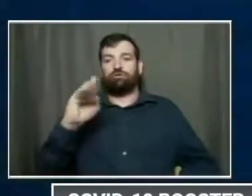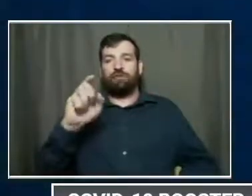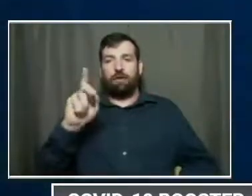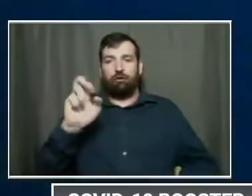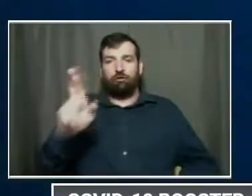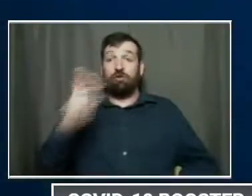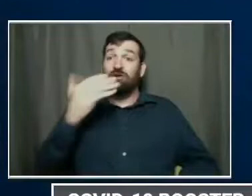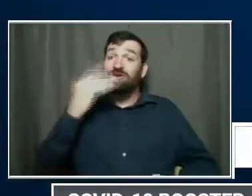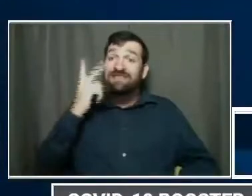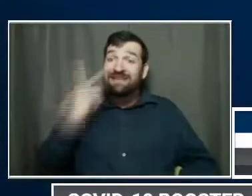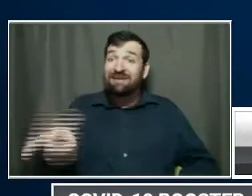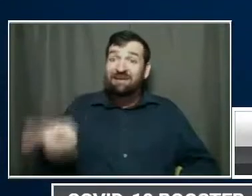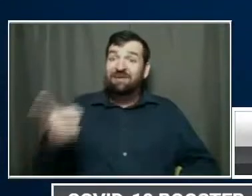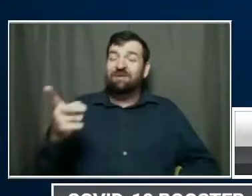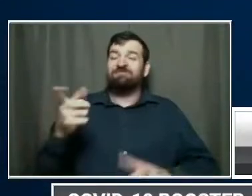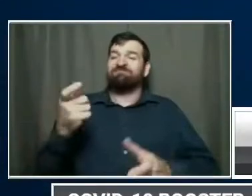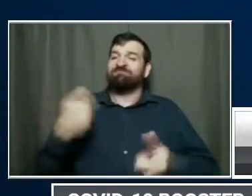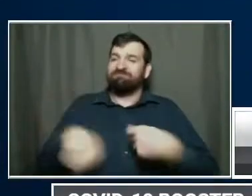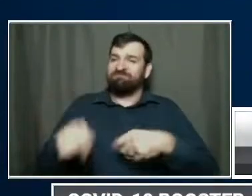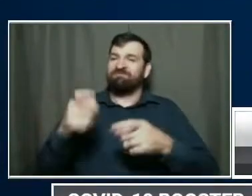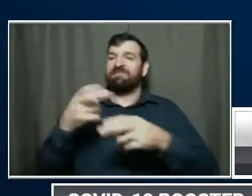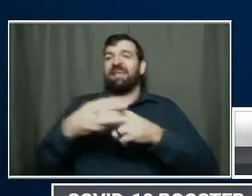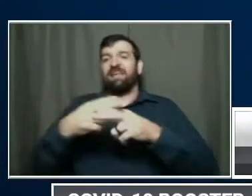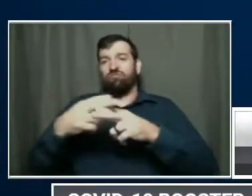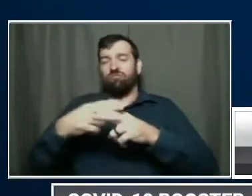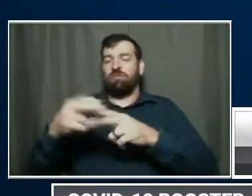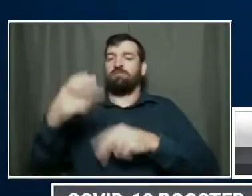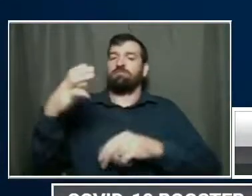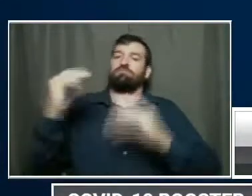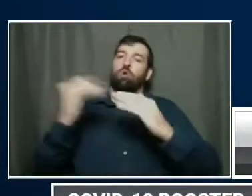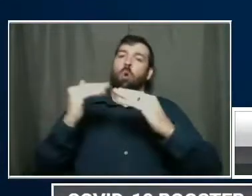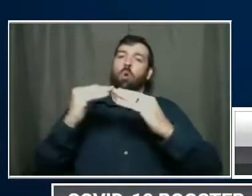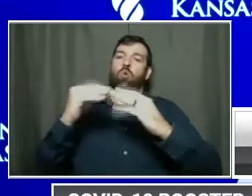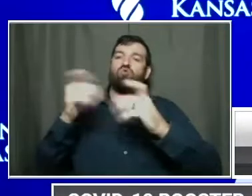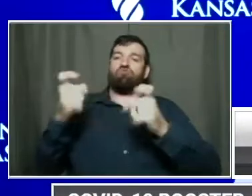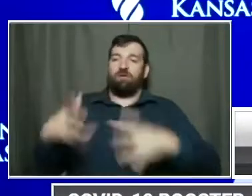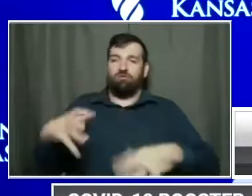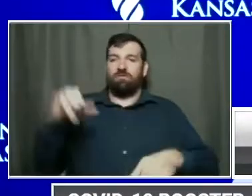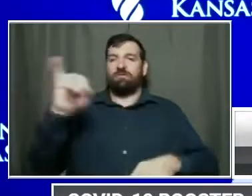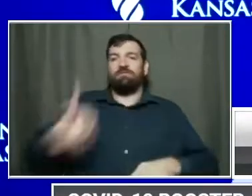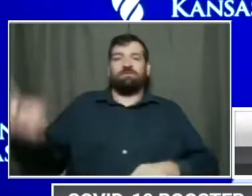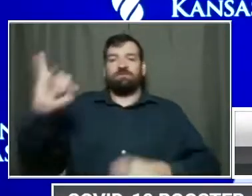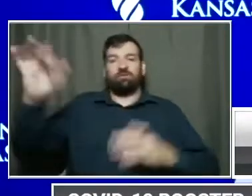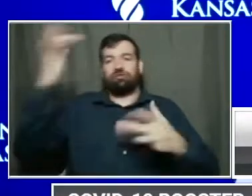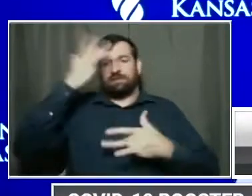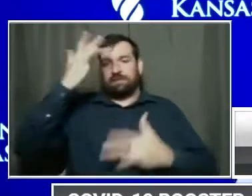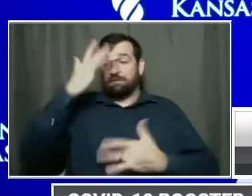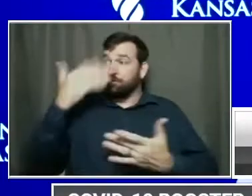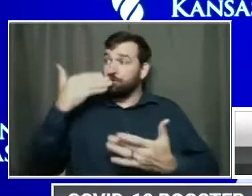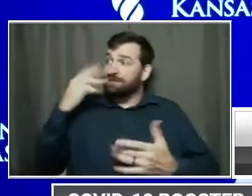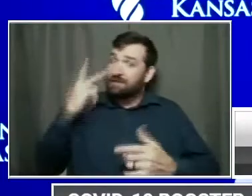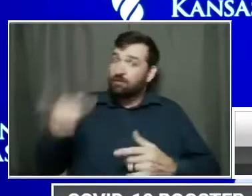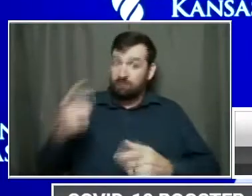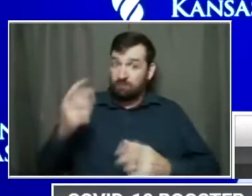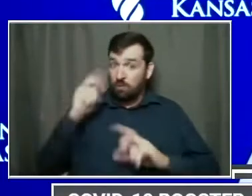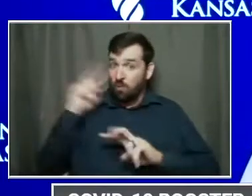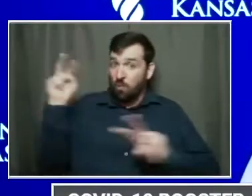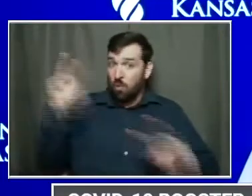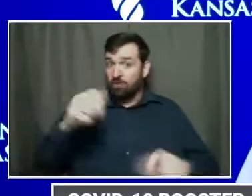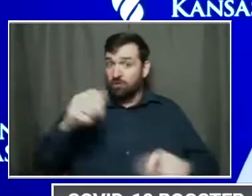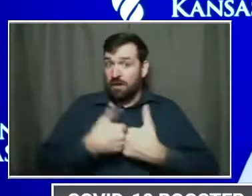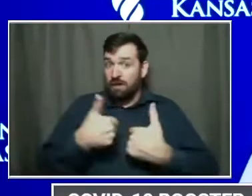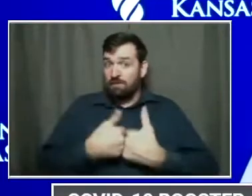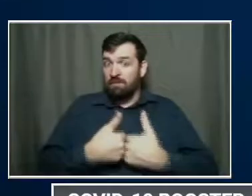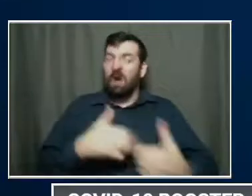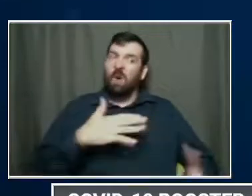you today. You're interim co-director of the Division of Infectious Disease. How are you? Good. Good morning, Jessica. Good to see you. Did you watch that Chiefs game last night? I have to admit I